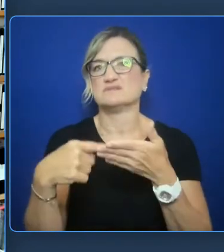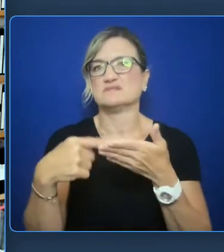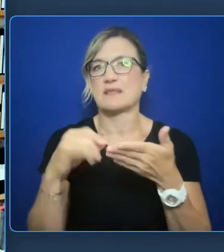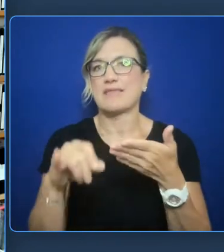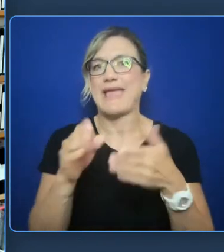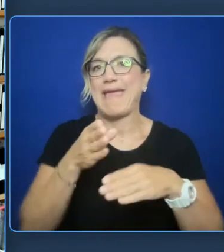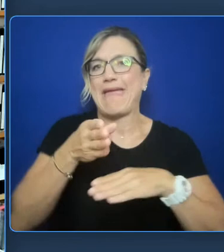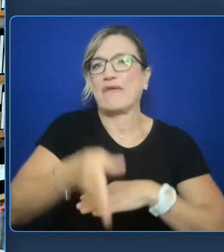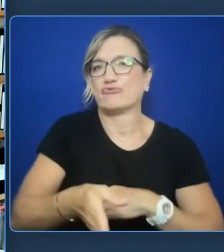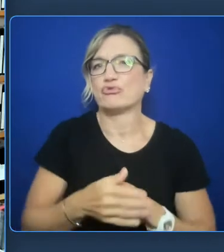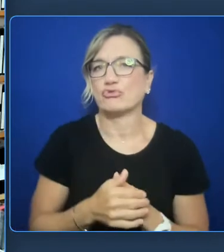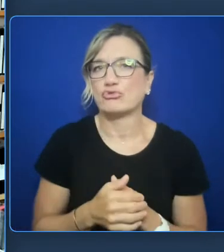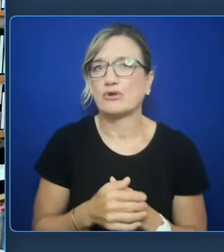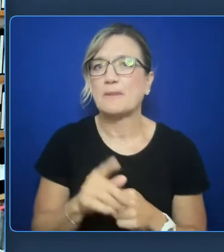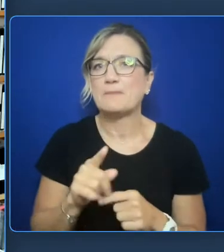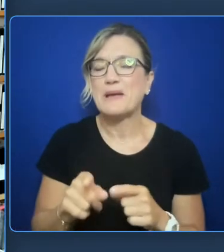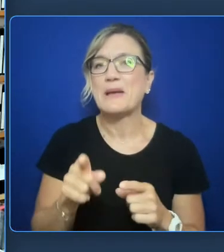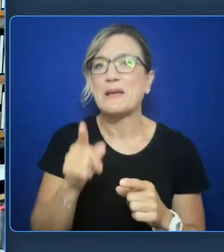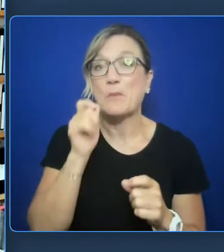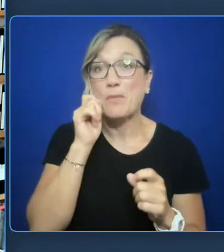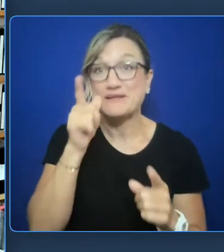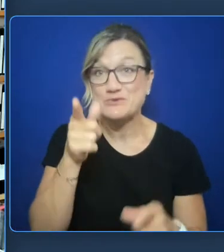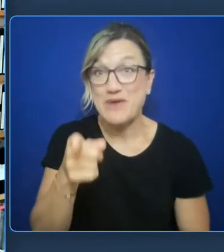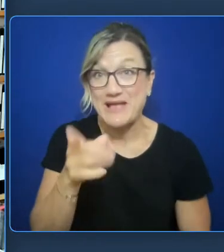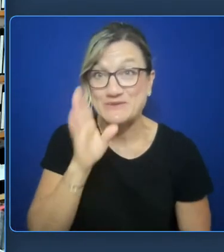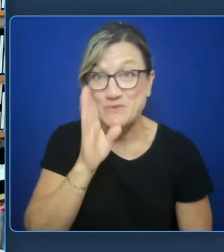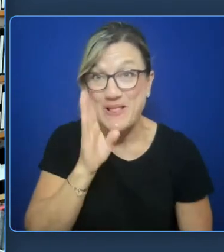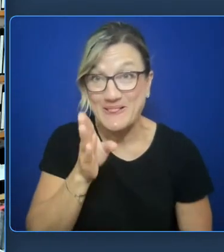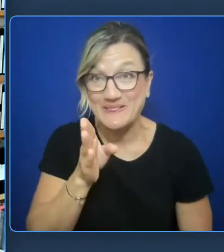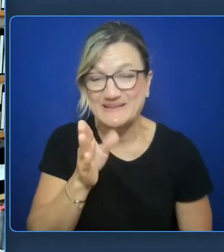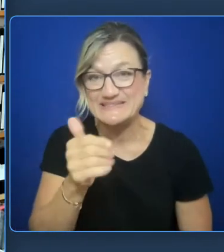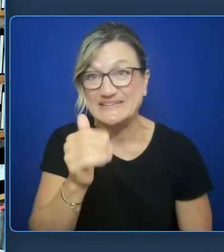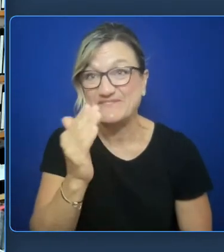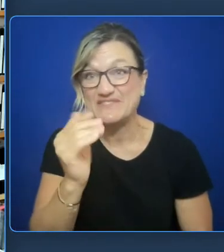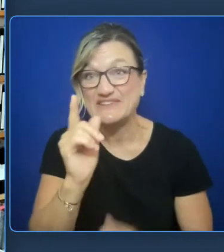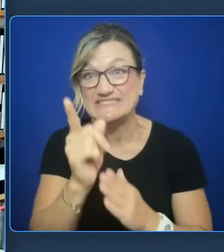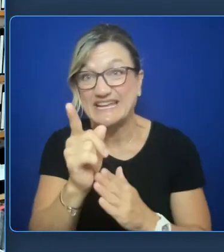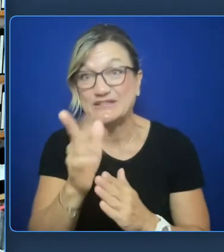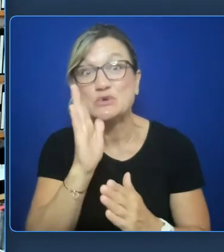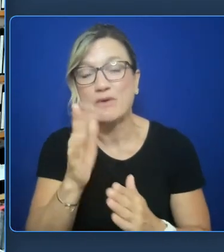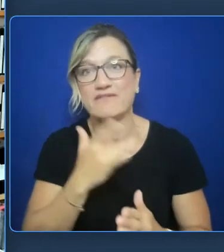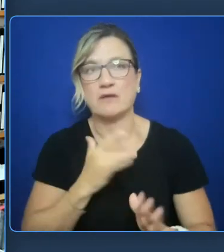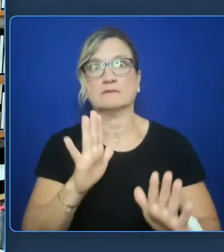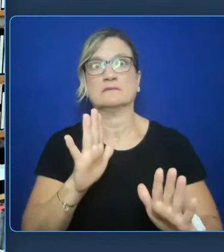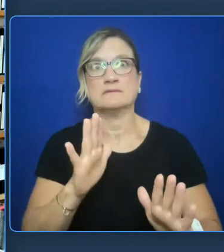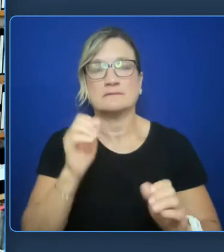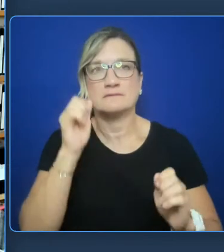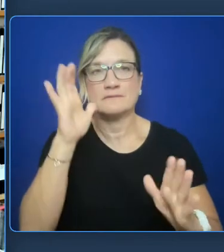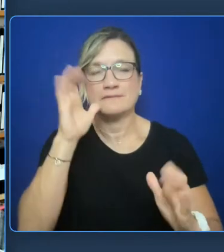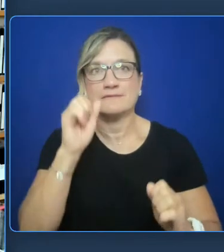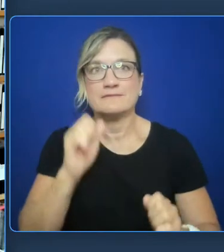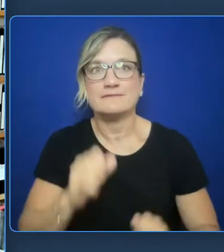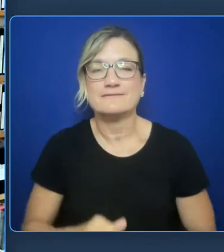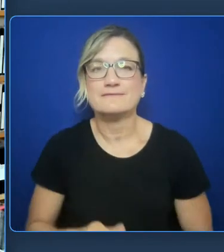But I think you're going to have a little surprise about 10, 15 seconds in. Let's try it.